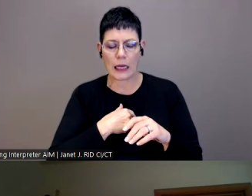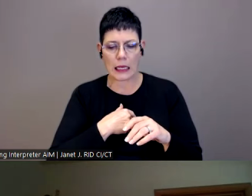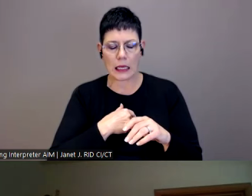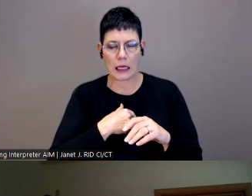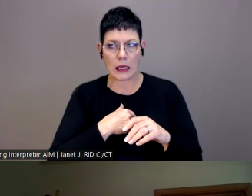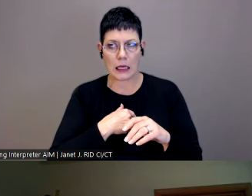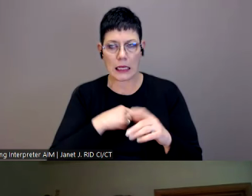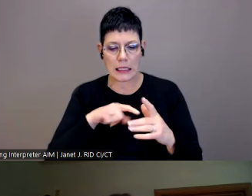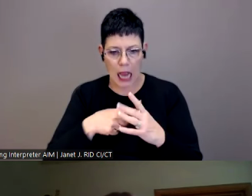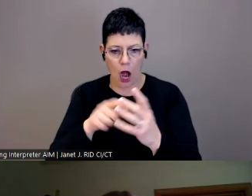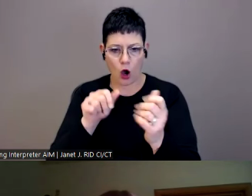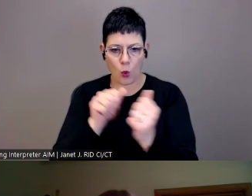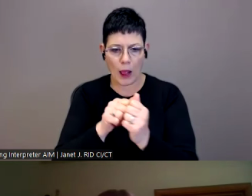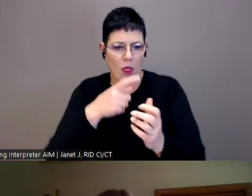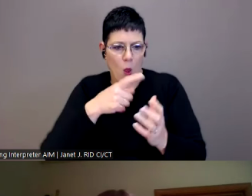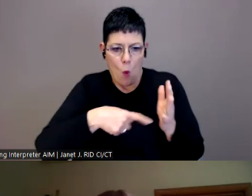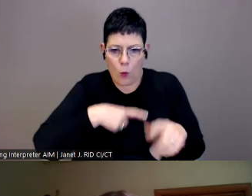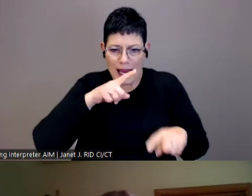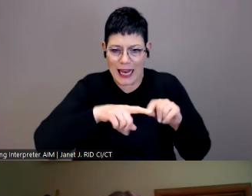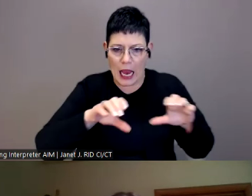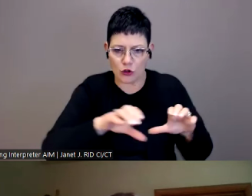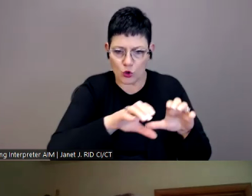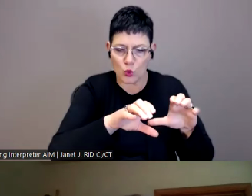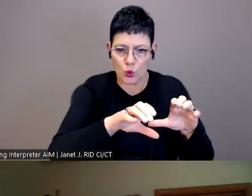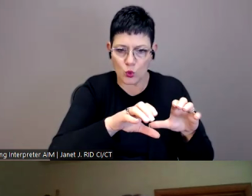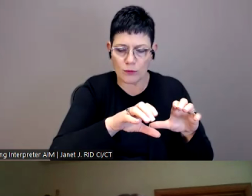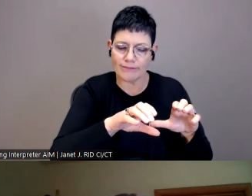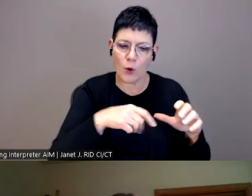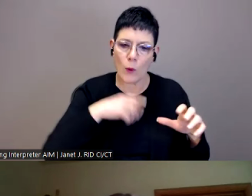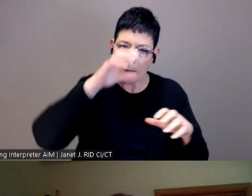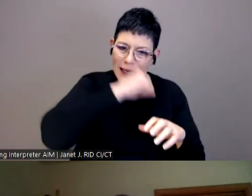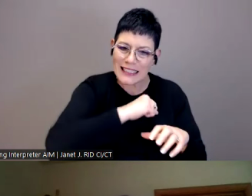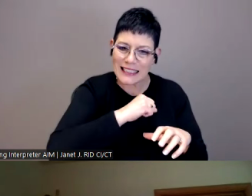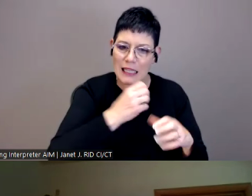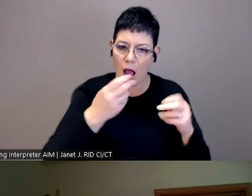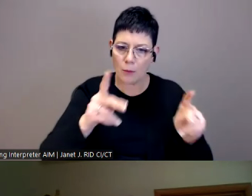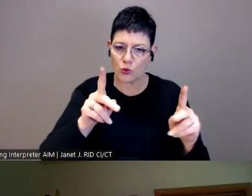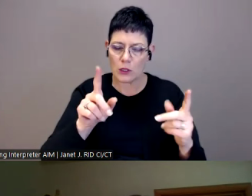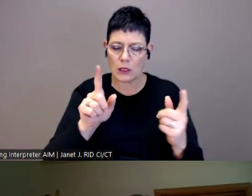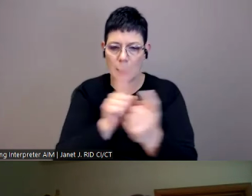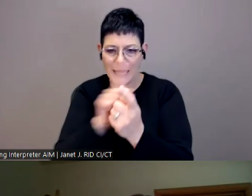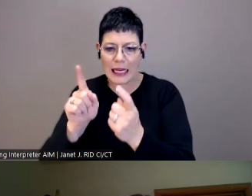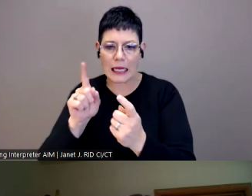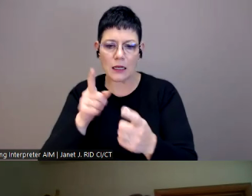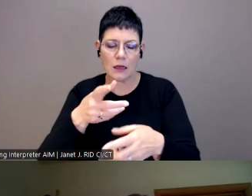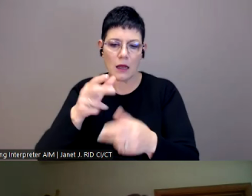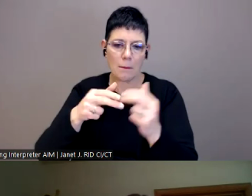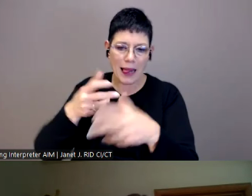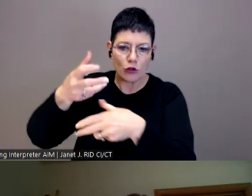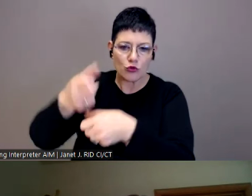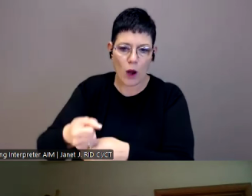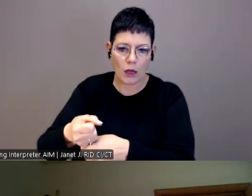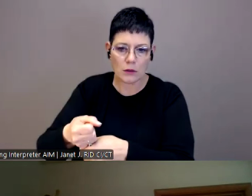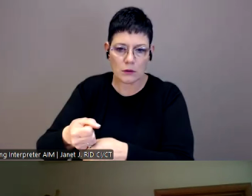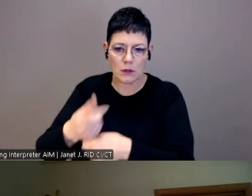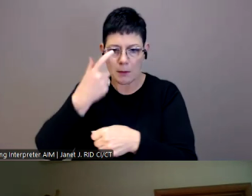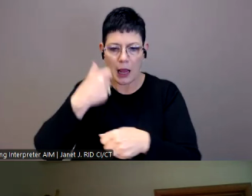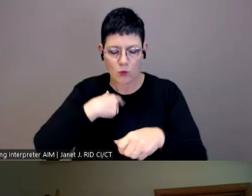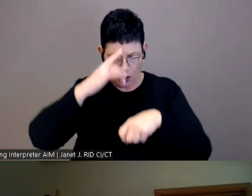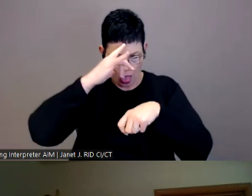approach, we do miss out on building relationship and trust with the community because we are so focused on those